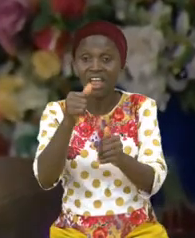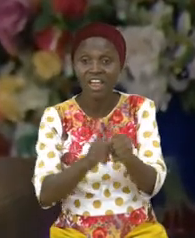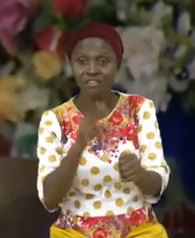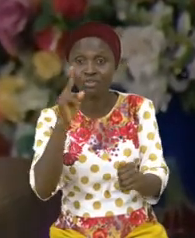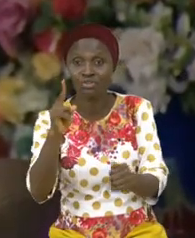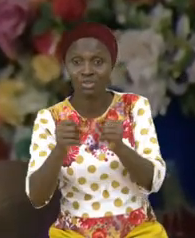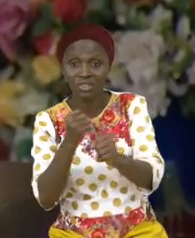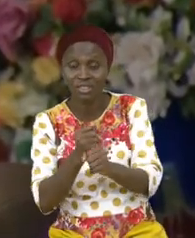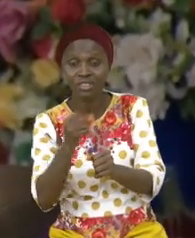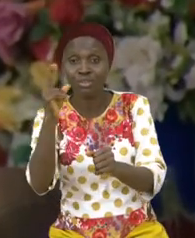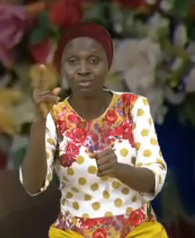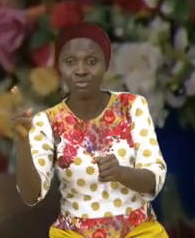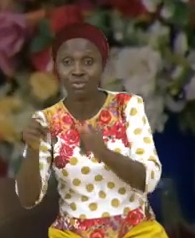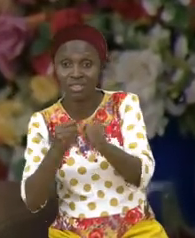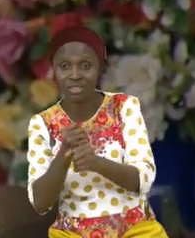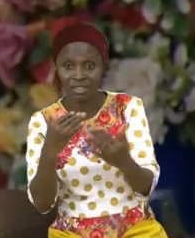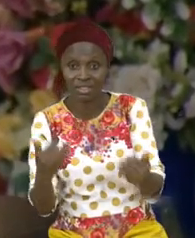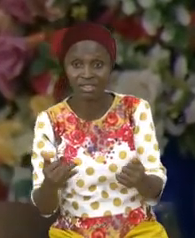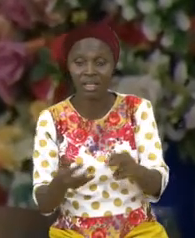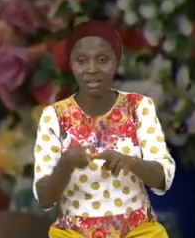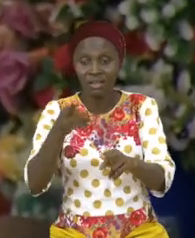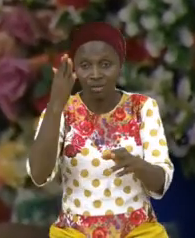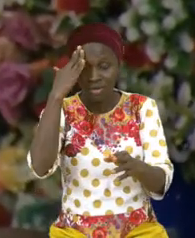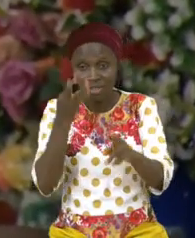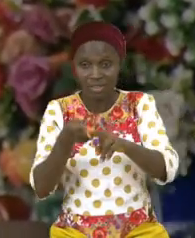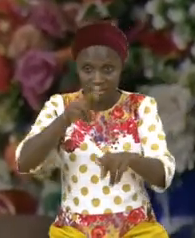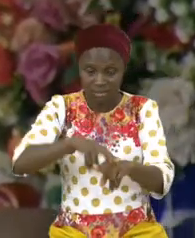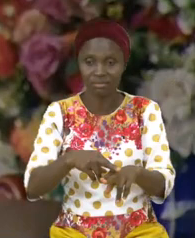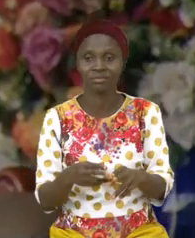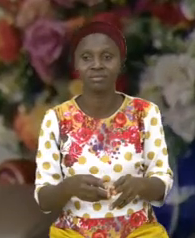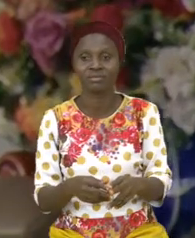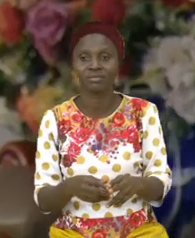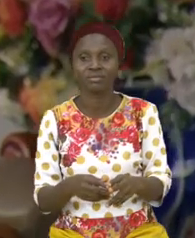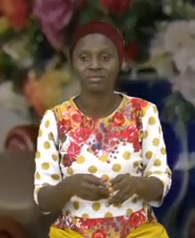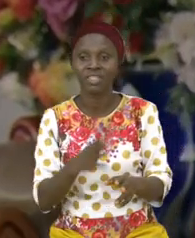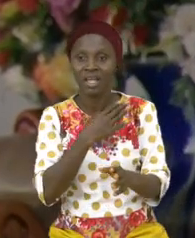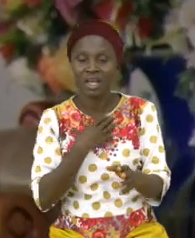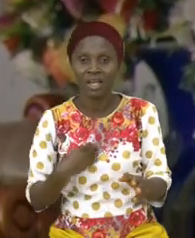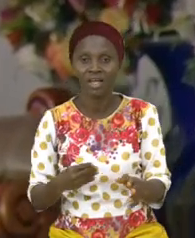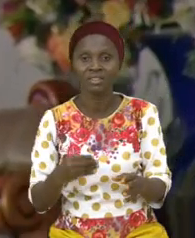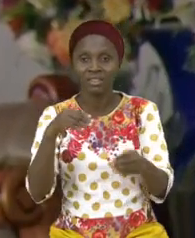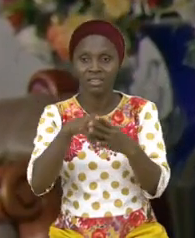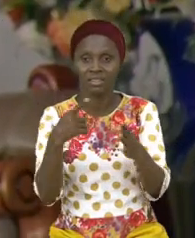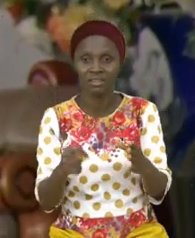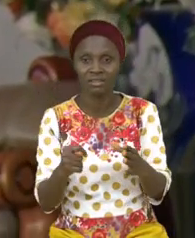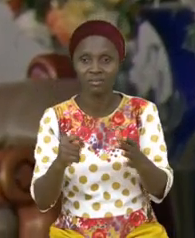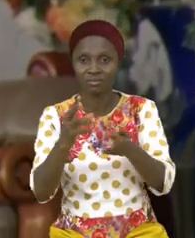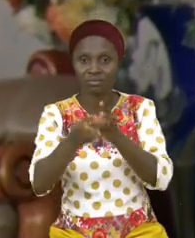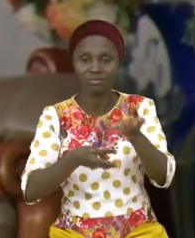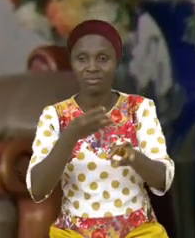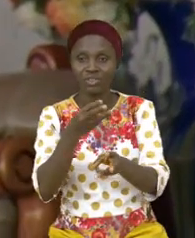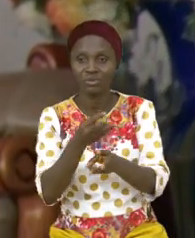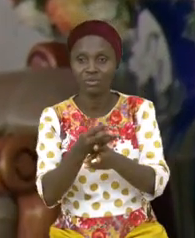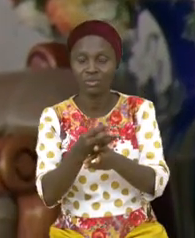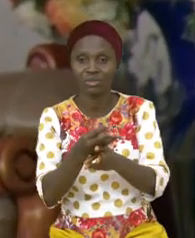now, knowledge doubles. And it makes the encyclopedia that was